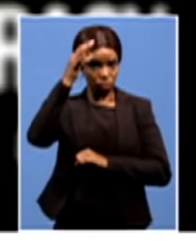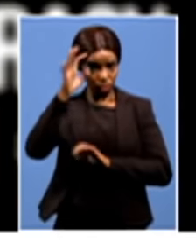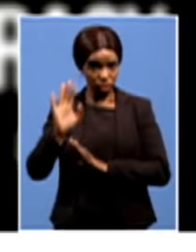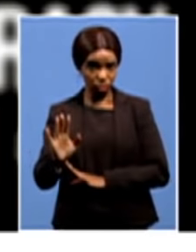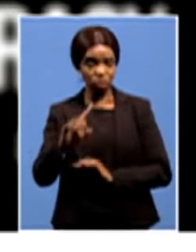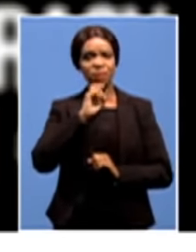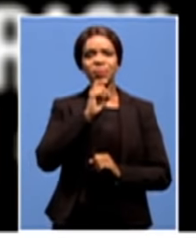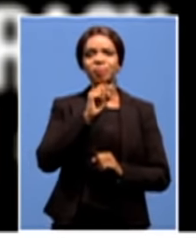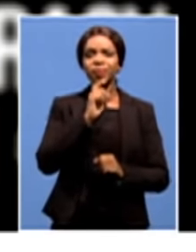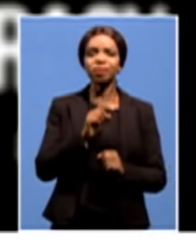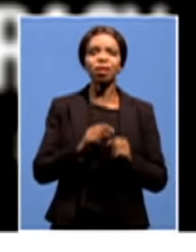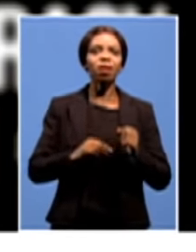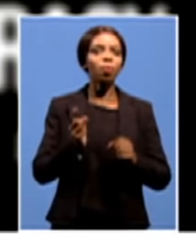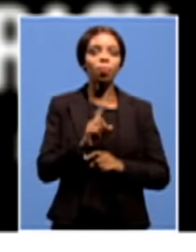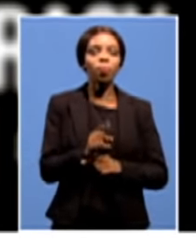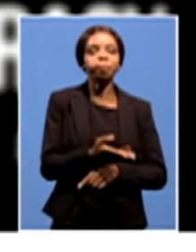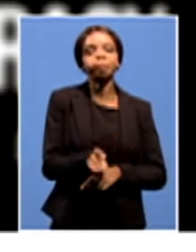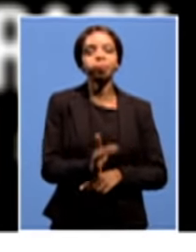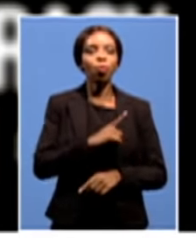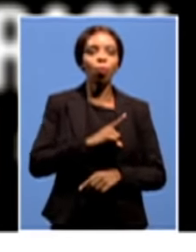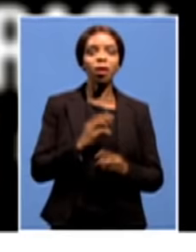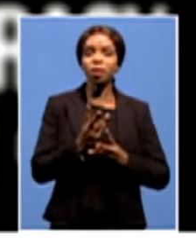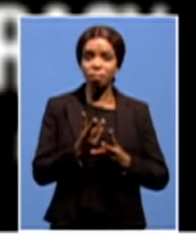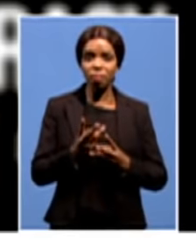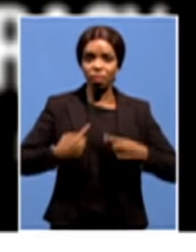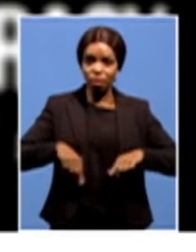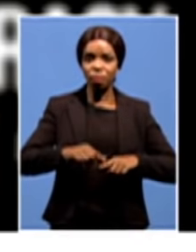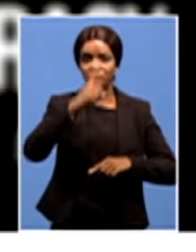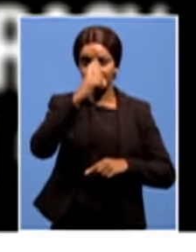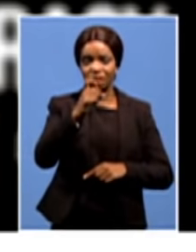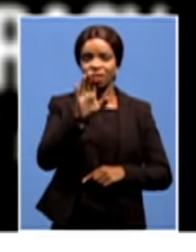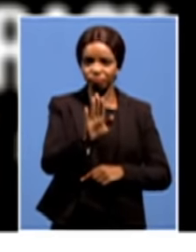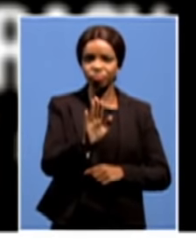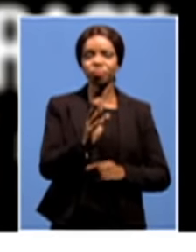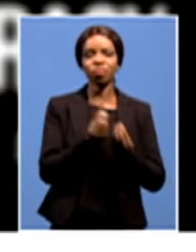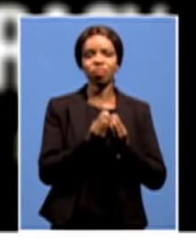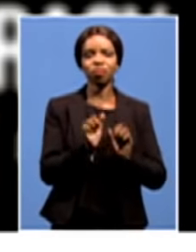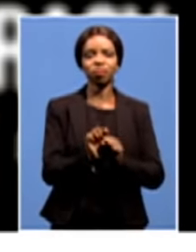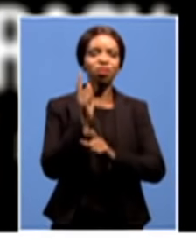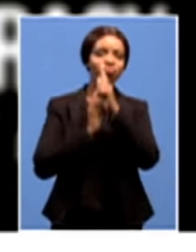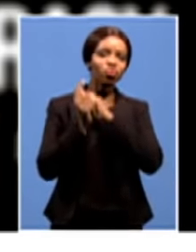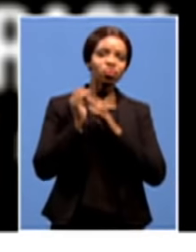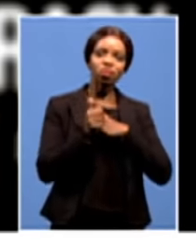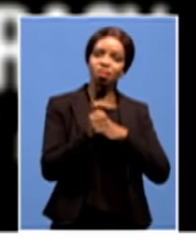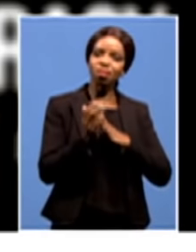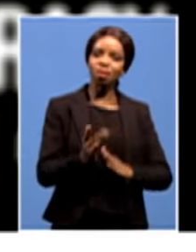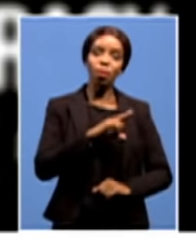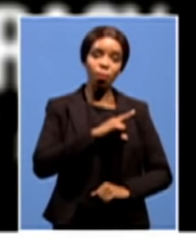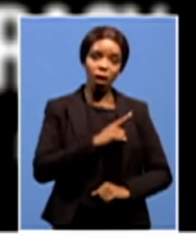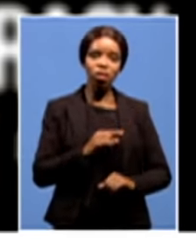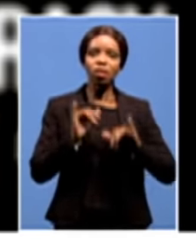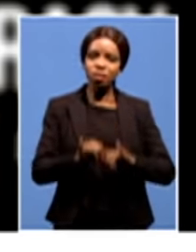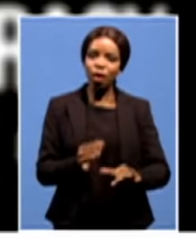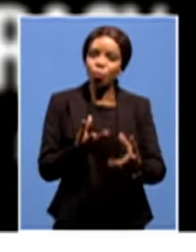sub-headmans, because our people, they still believe in those headmans, sub-headmans, that is the traditional leaders, because they are staying with them.